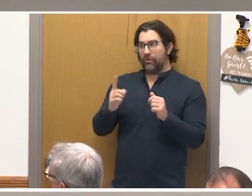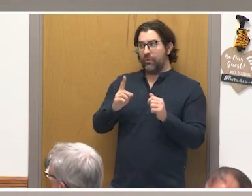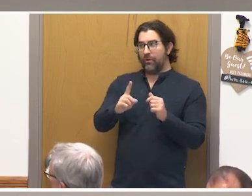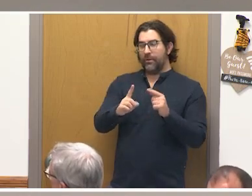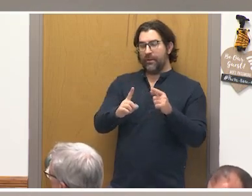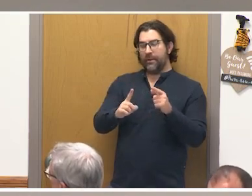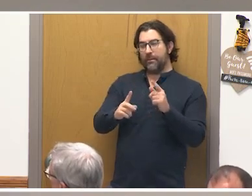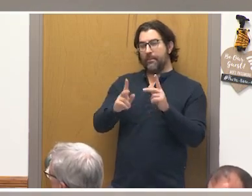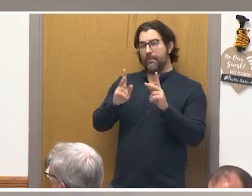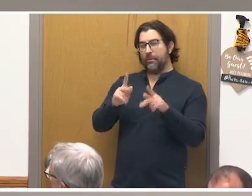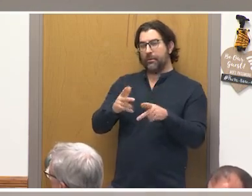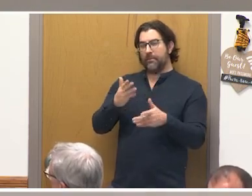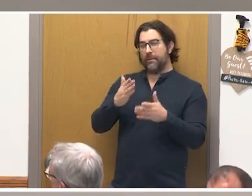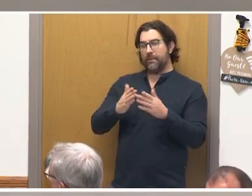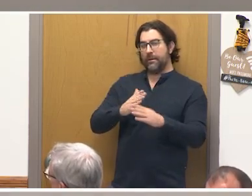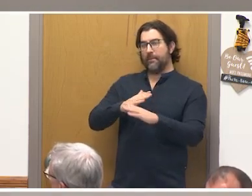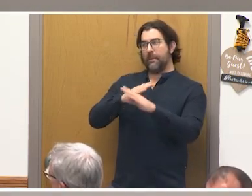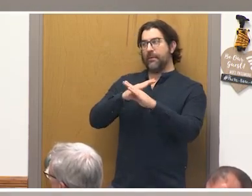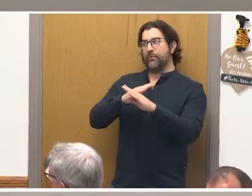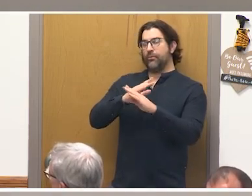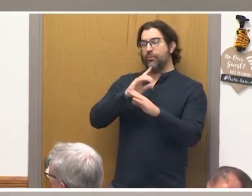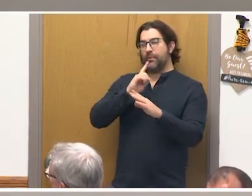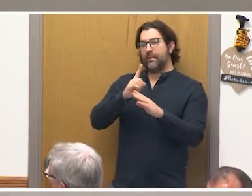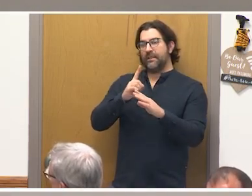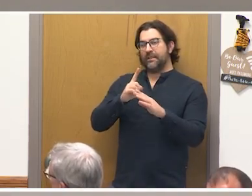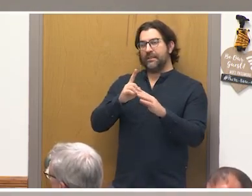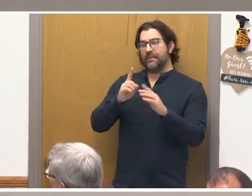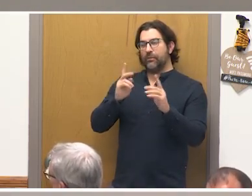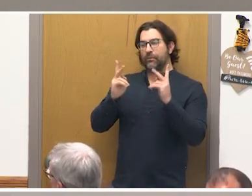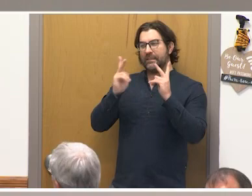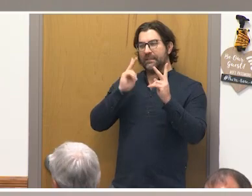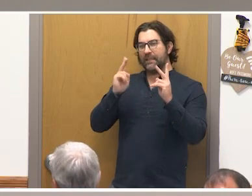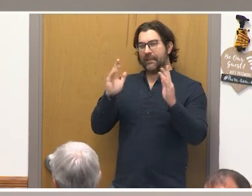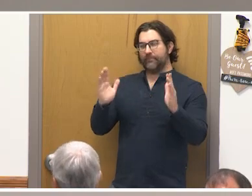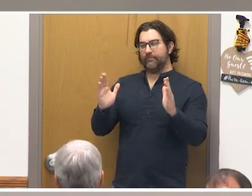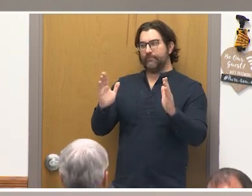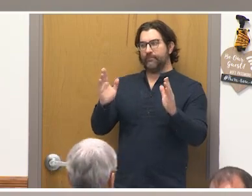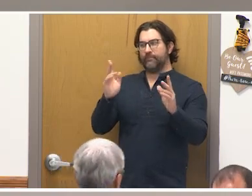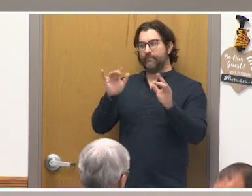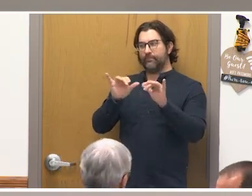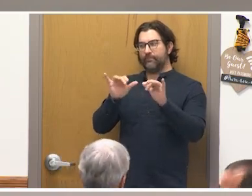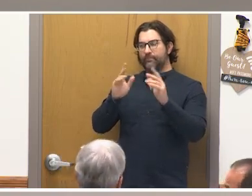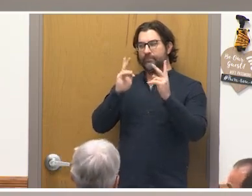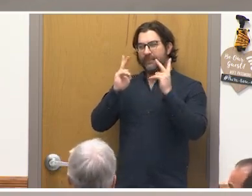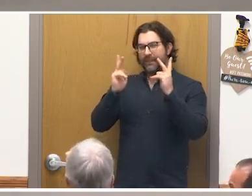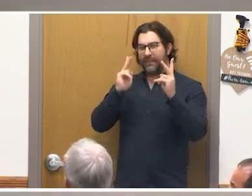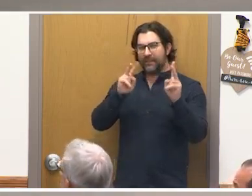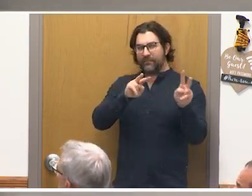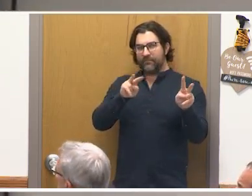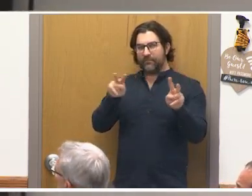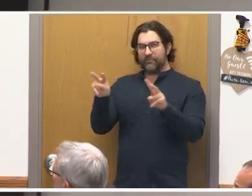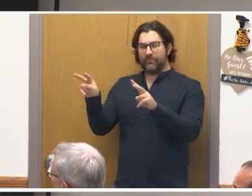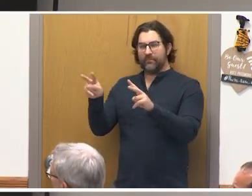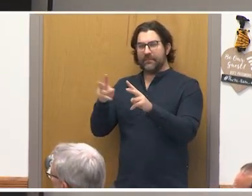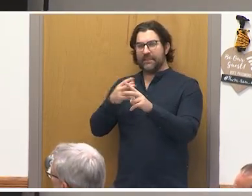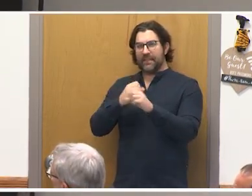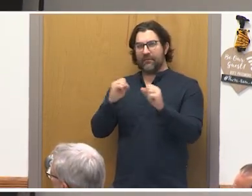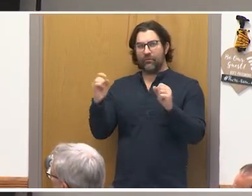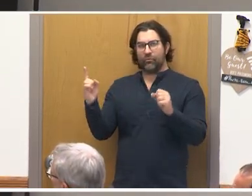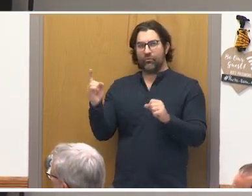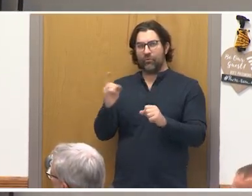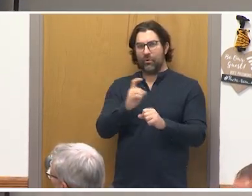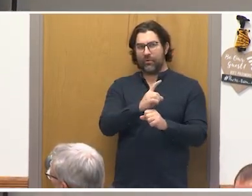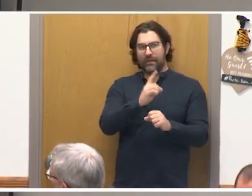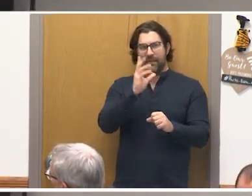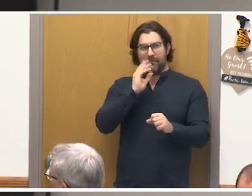person may be blocked by a parked car there. And so really it's to open up sight lines, better visibility for a safer crossing experience.